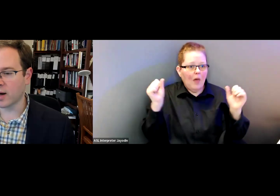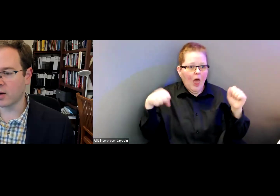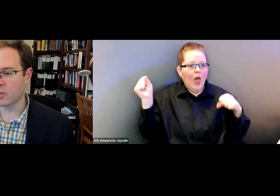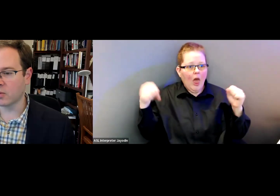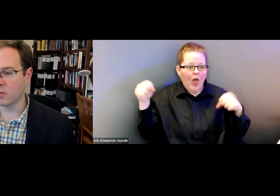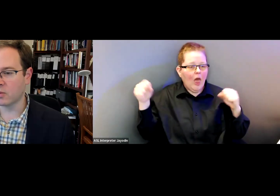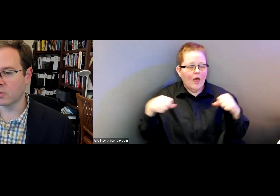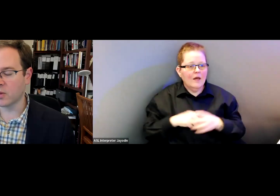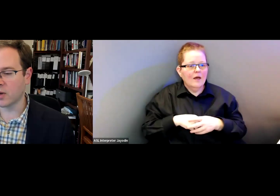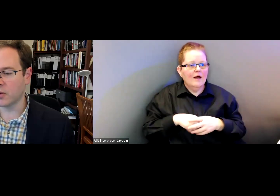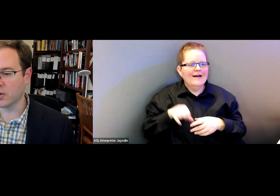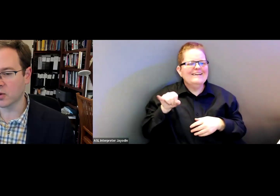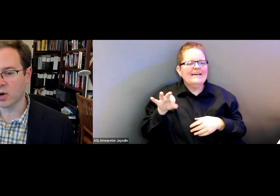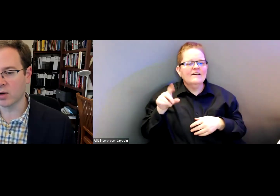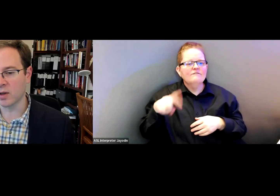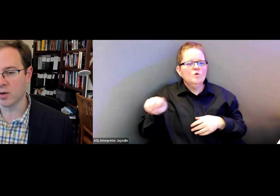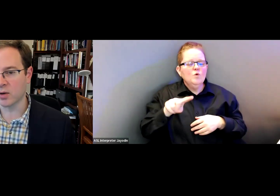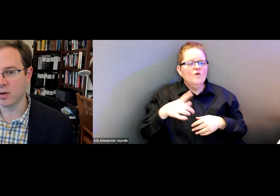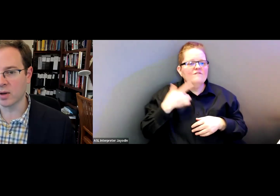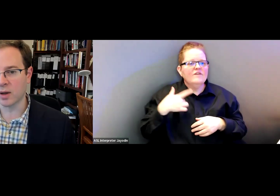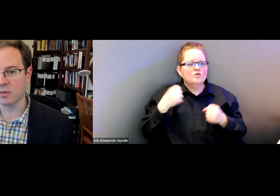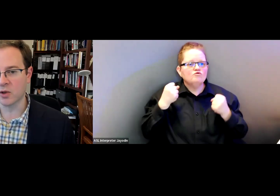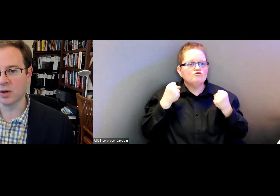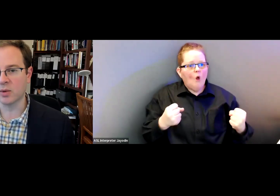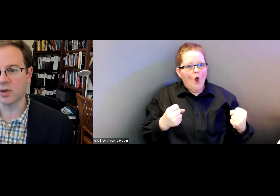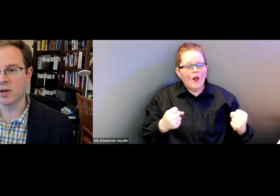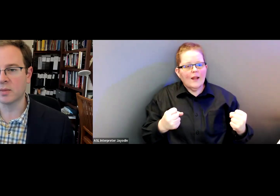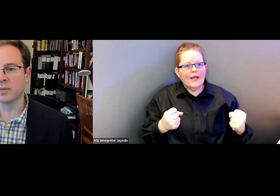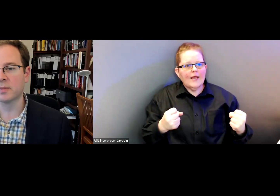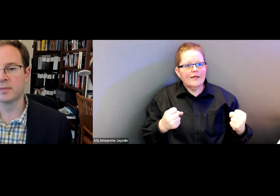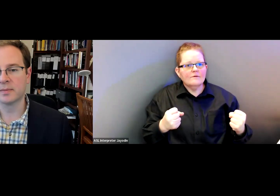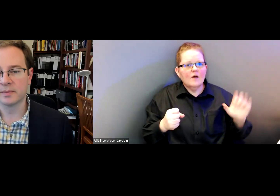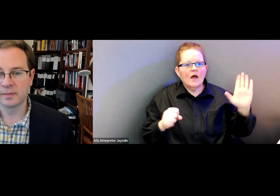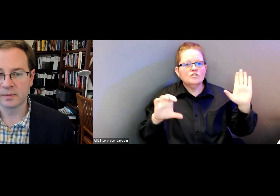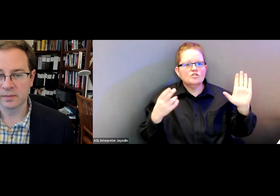have, if you feel strongly yeah, Charlie, please go ahead.